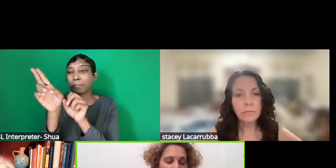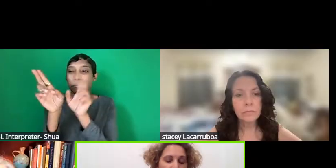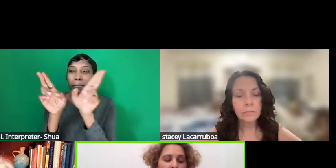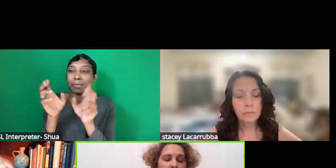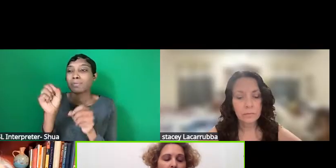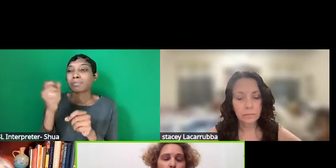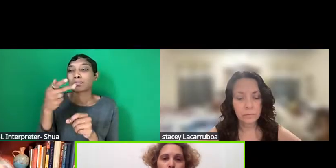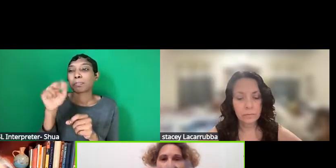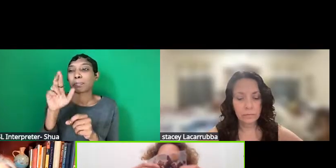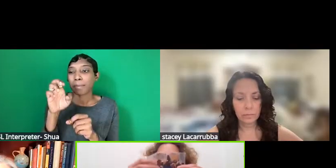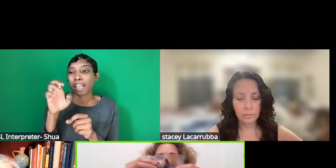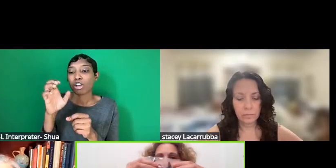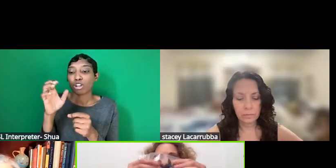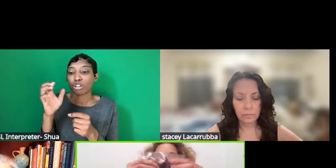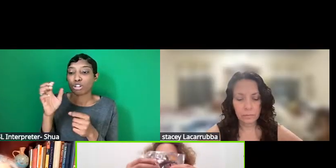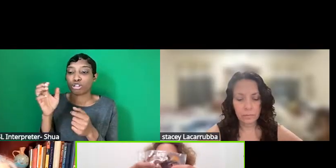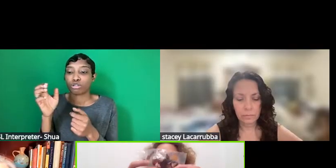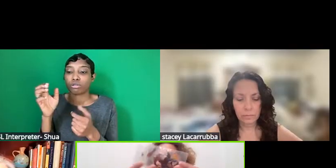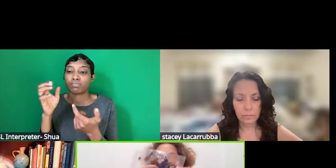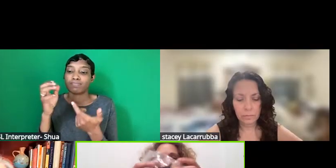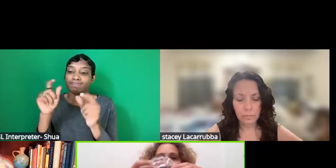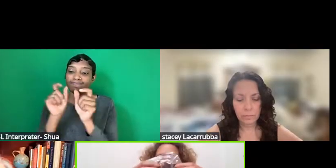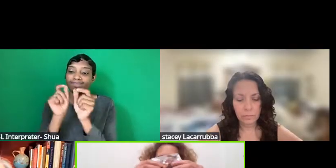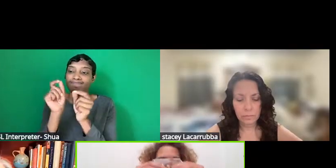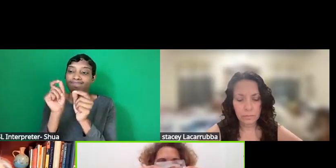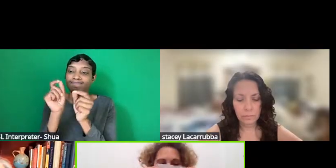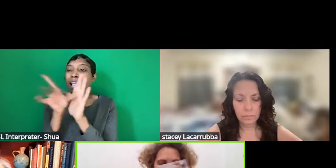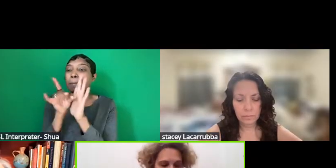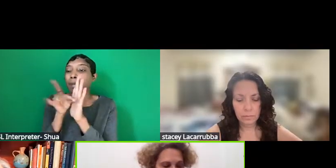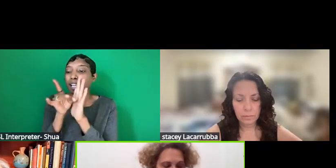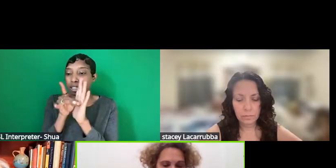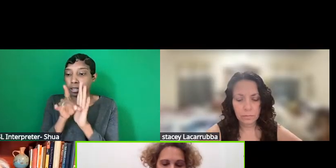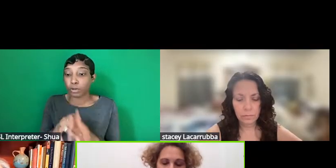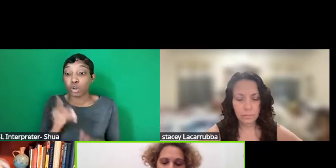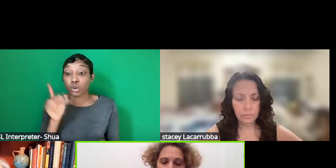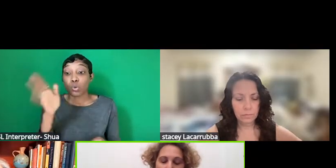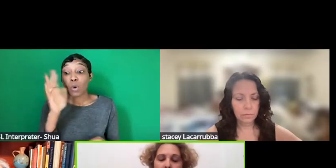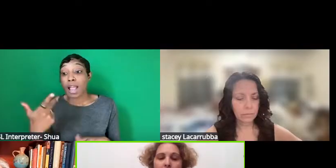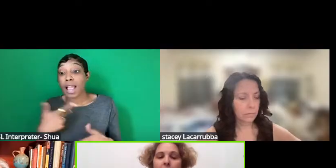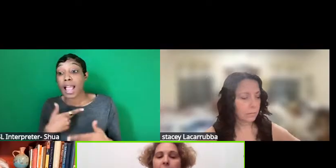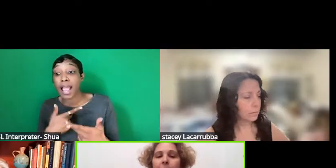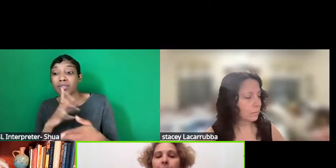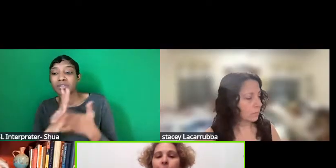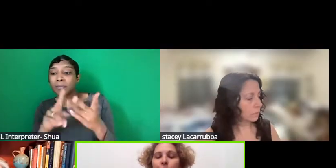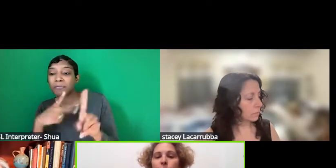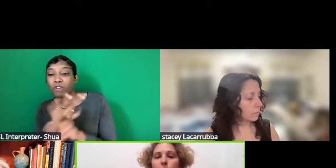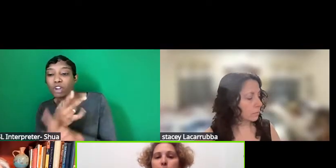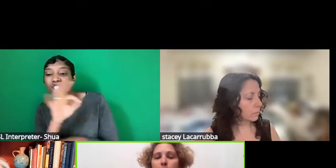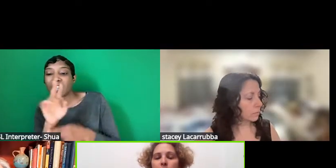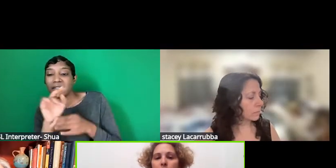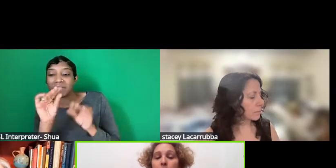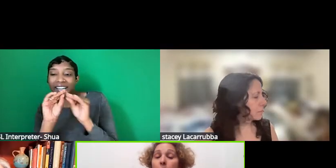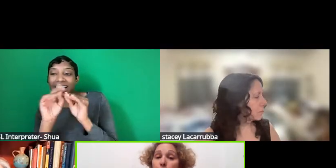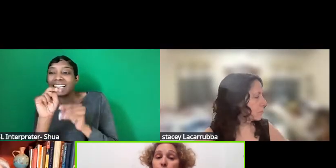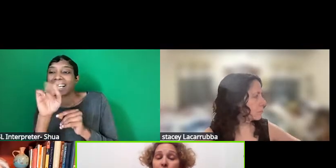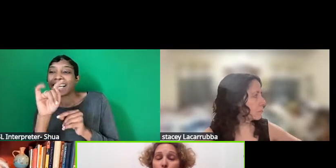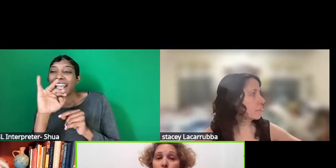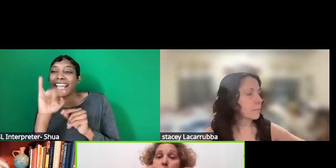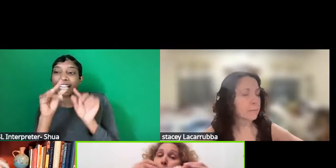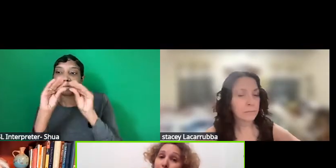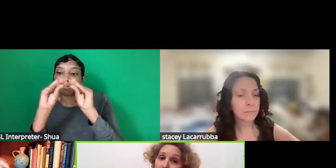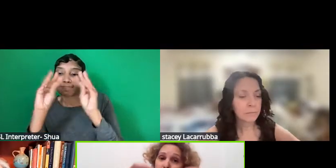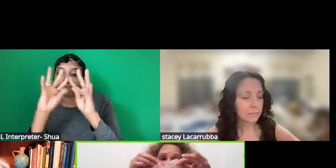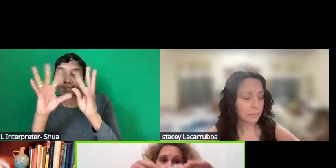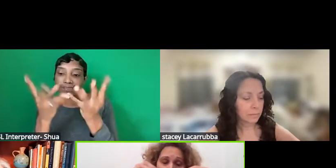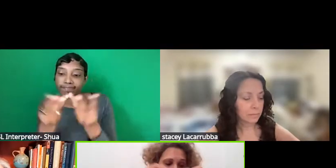netting. You're going to have some cool dried flowers and some other